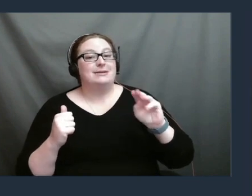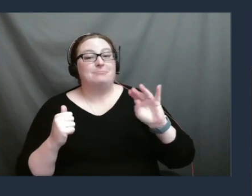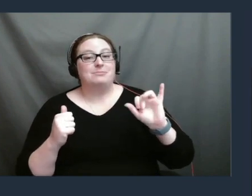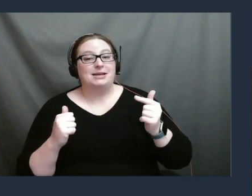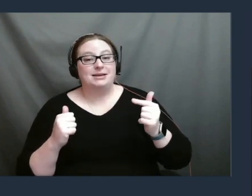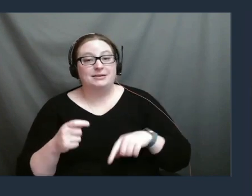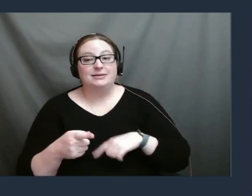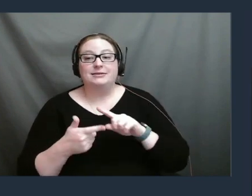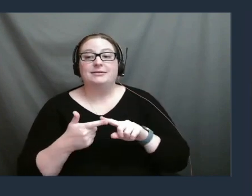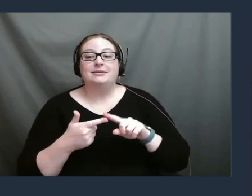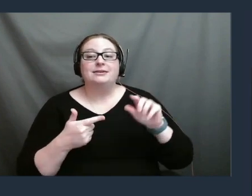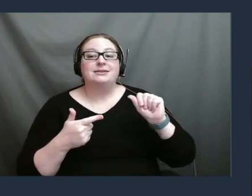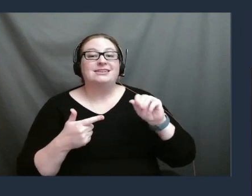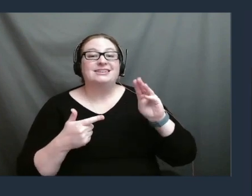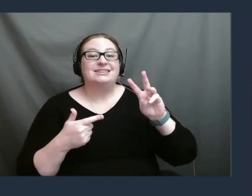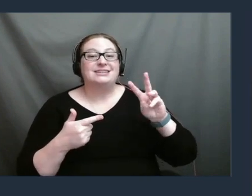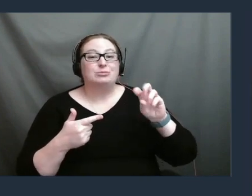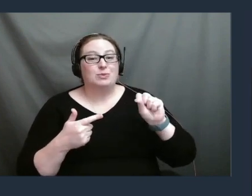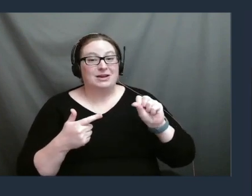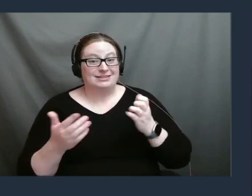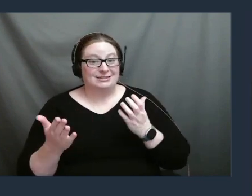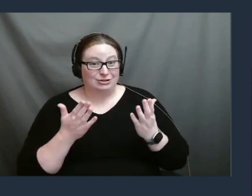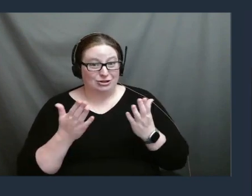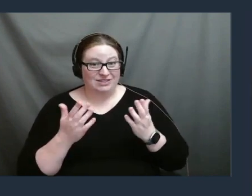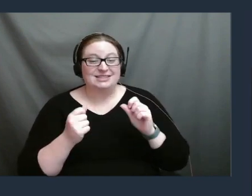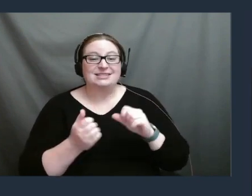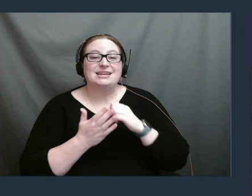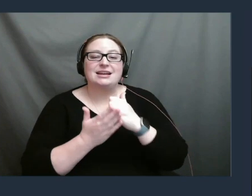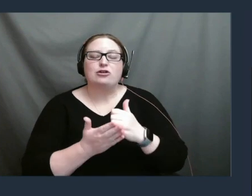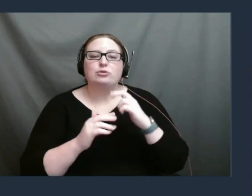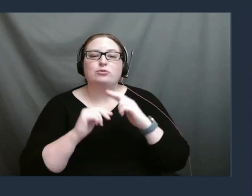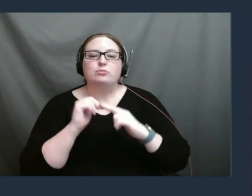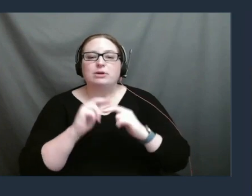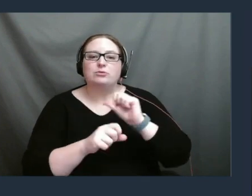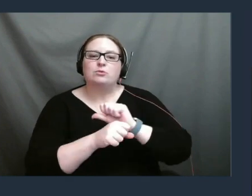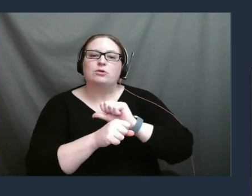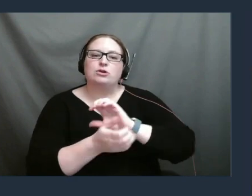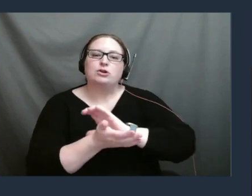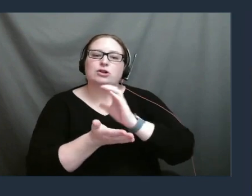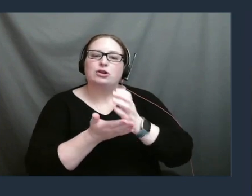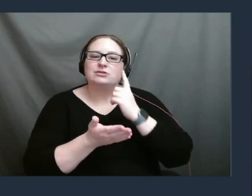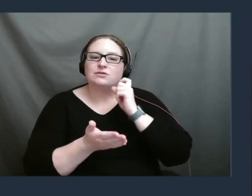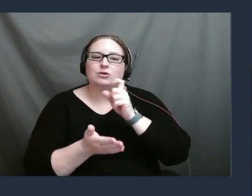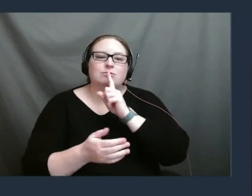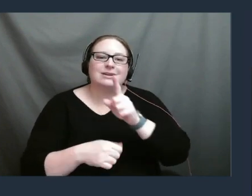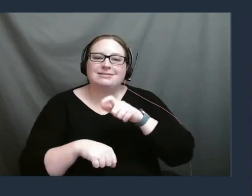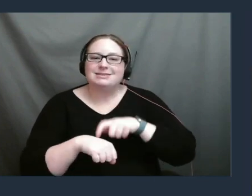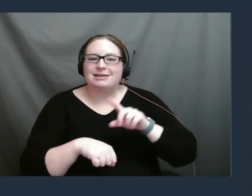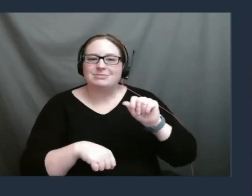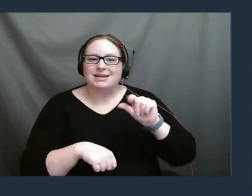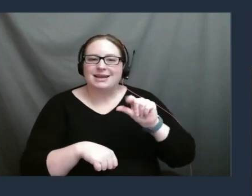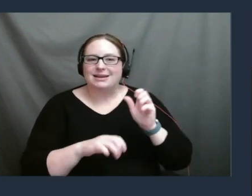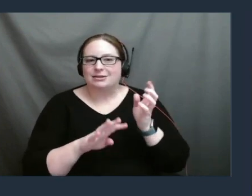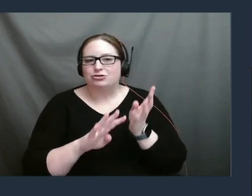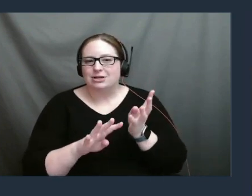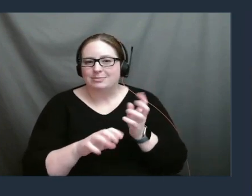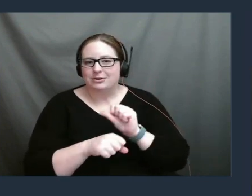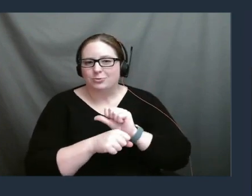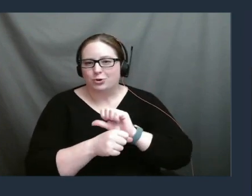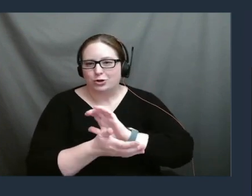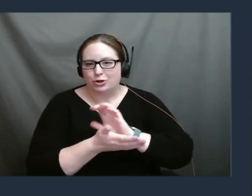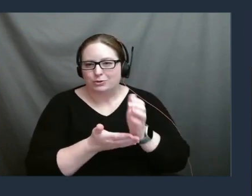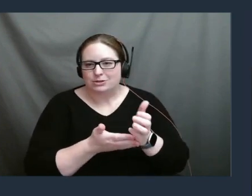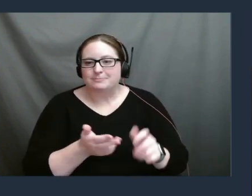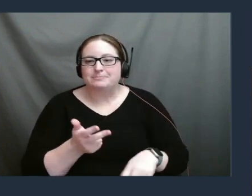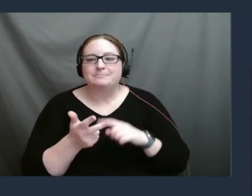about AWS services that can help you build workloads for real-time data streaming use cases. We will then dive a little deeper into